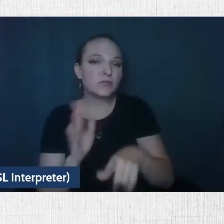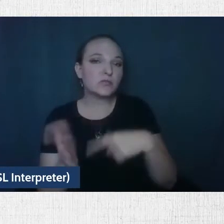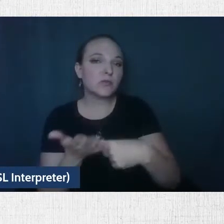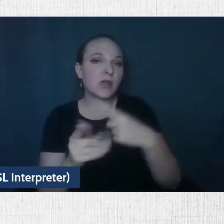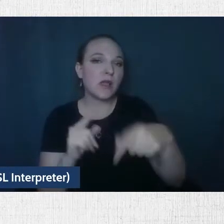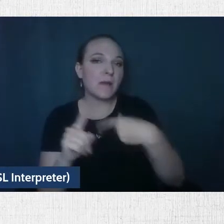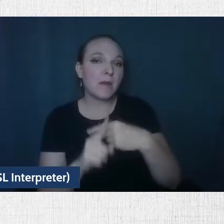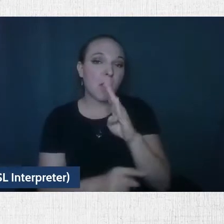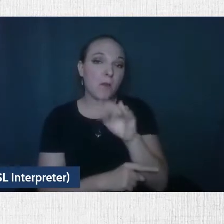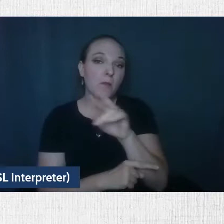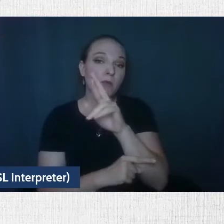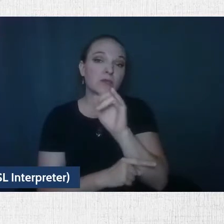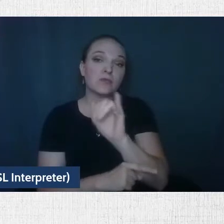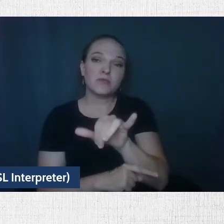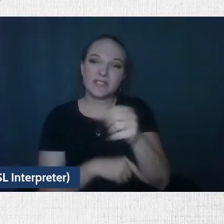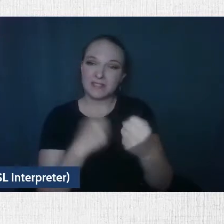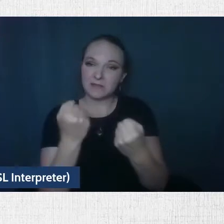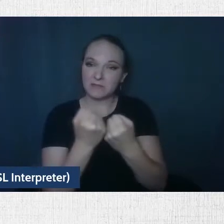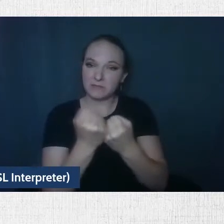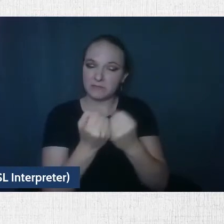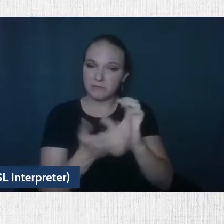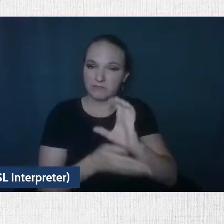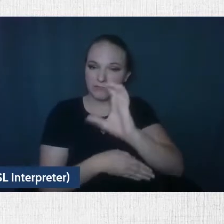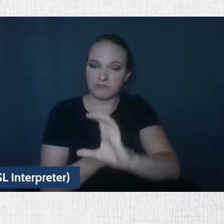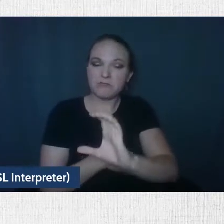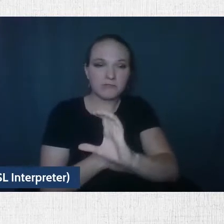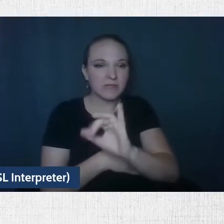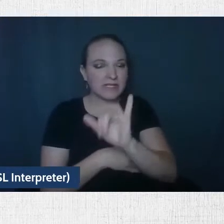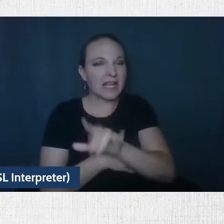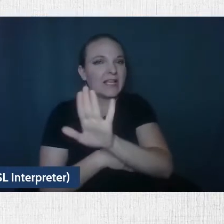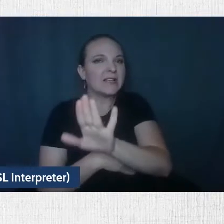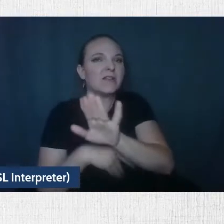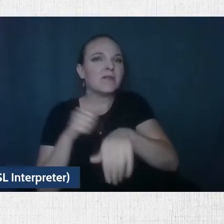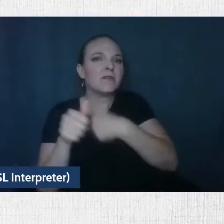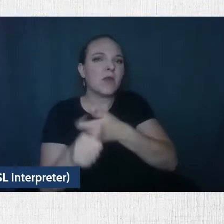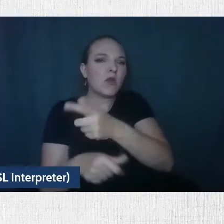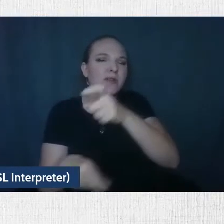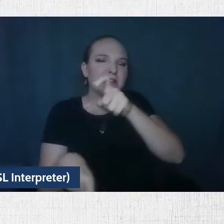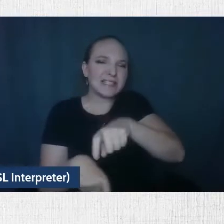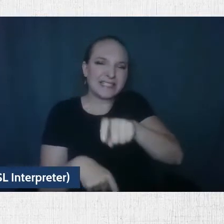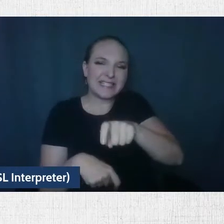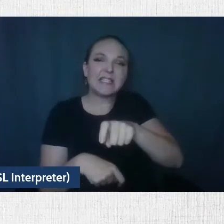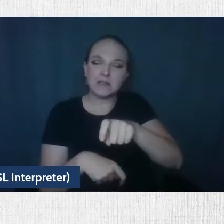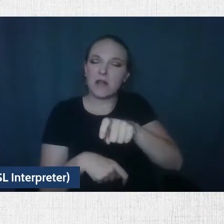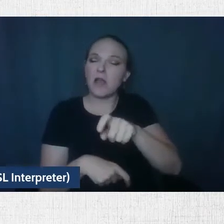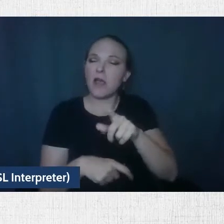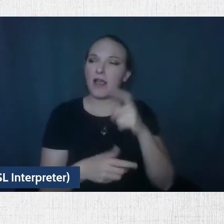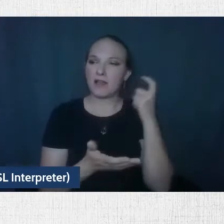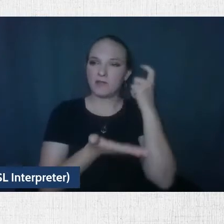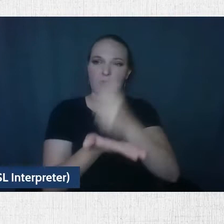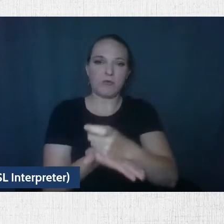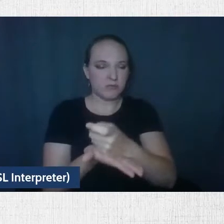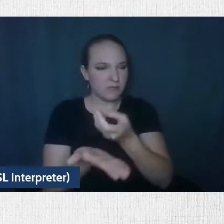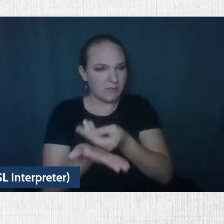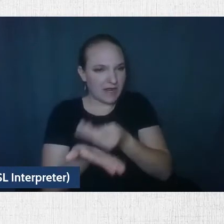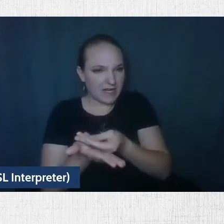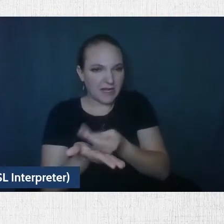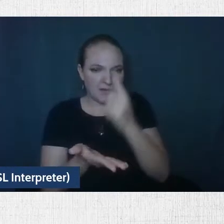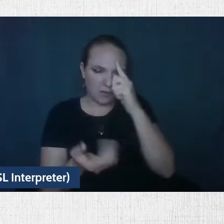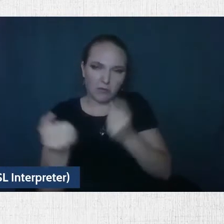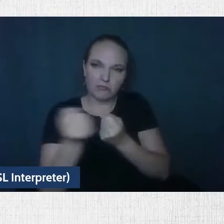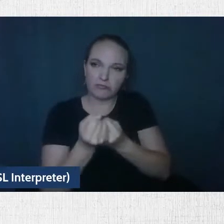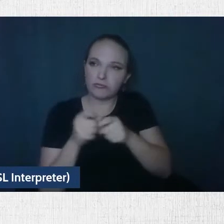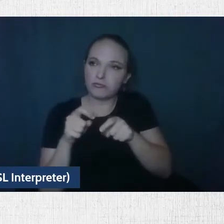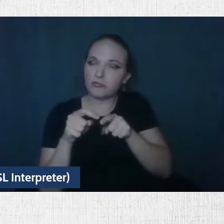Queen's Engineering are supported by needs-based scholarships. This gives access to engineering